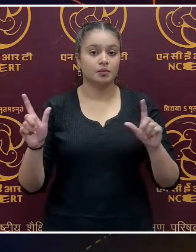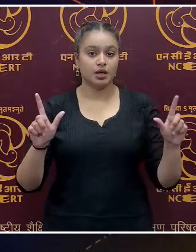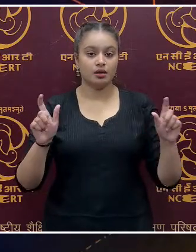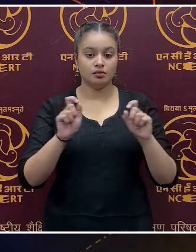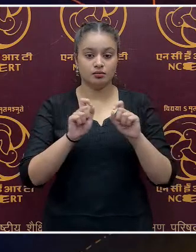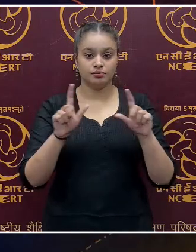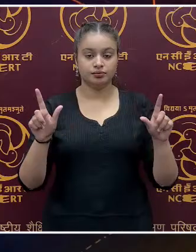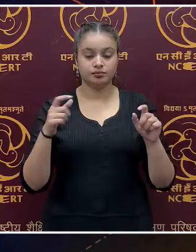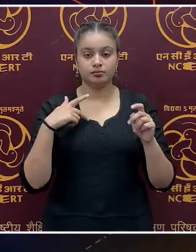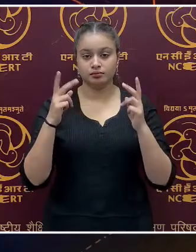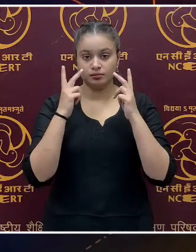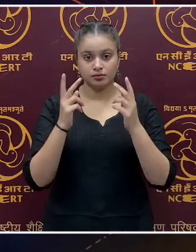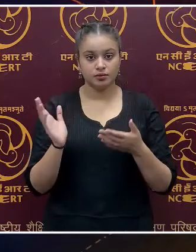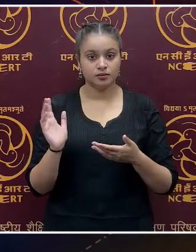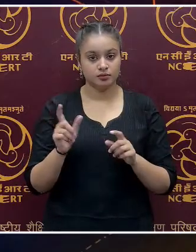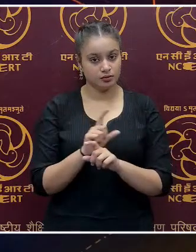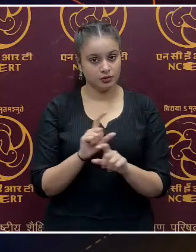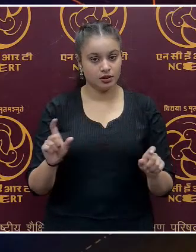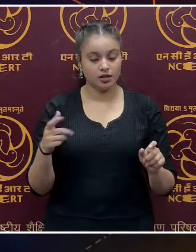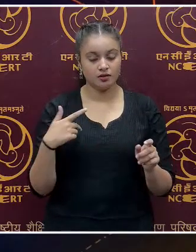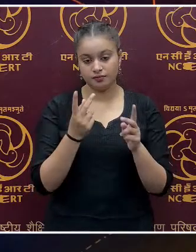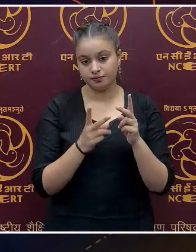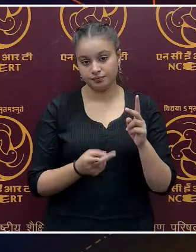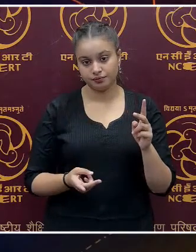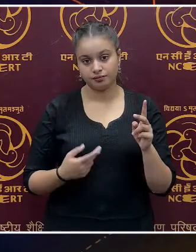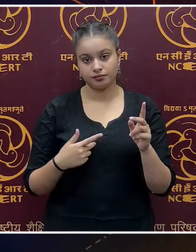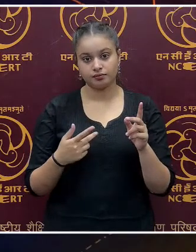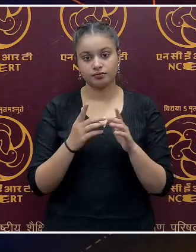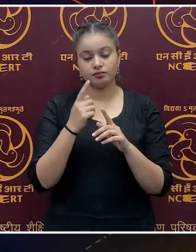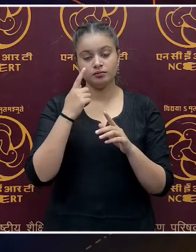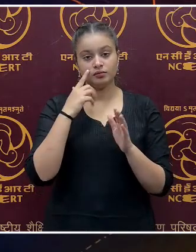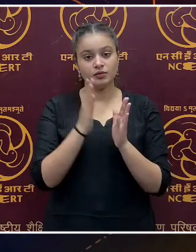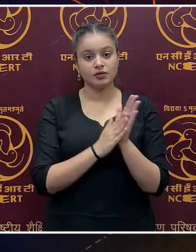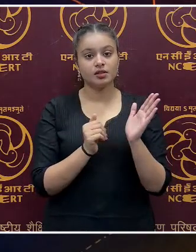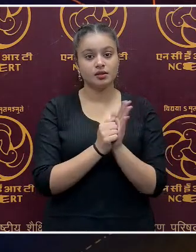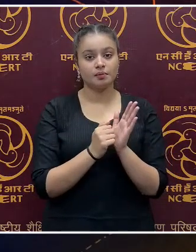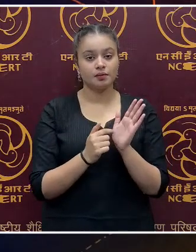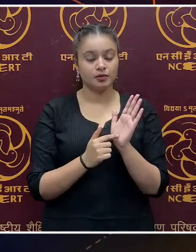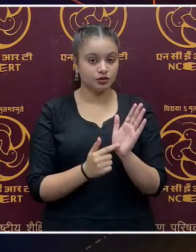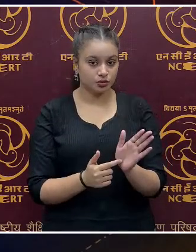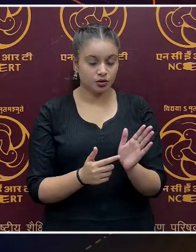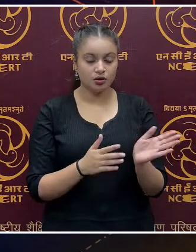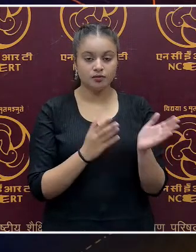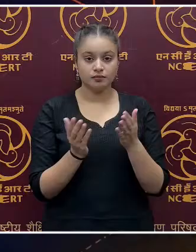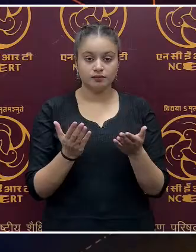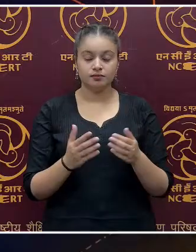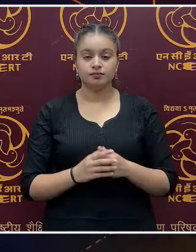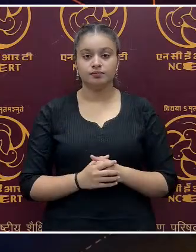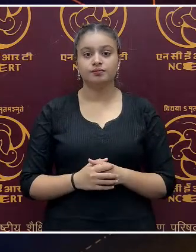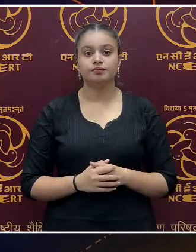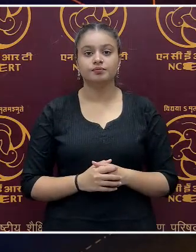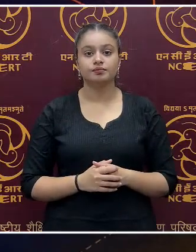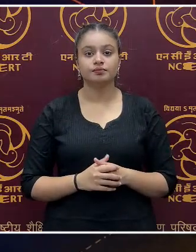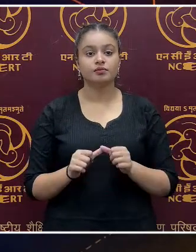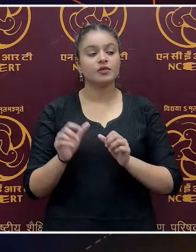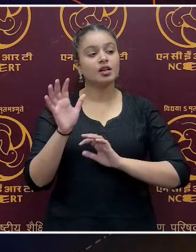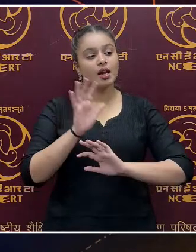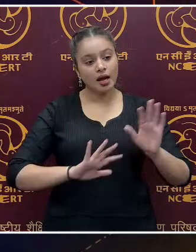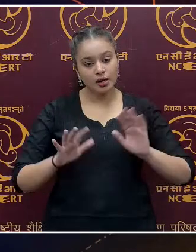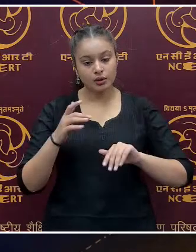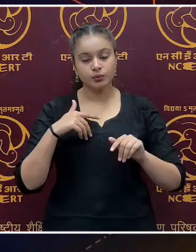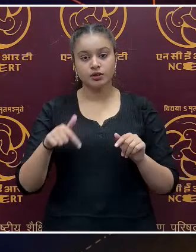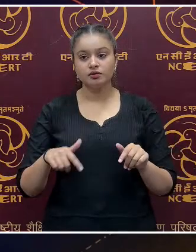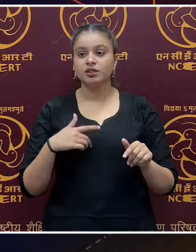could see here different type of icons will come here, what type of activities we